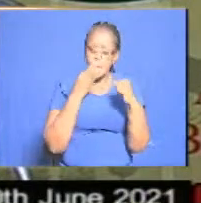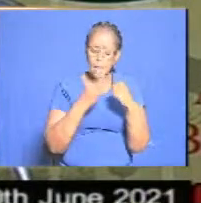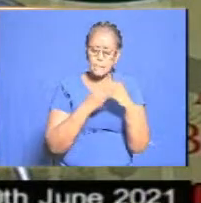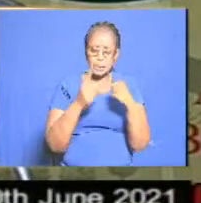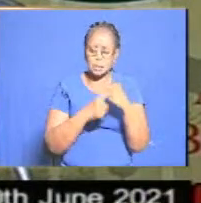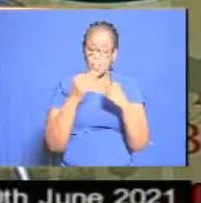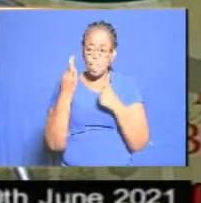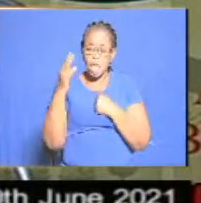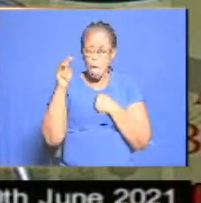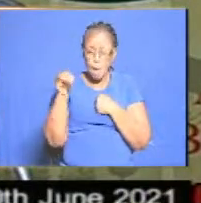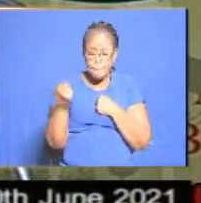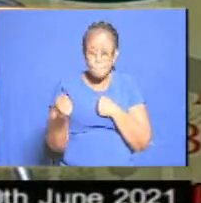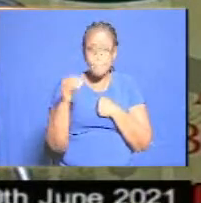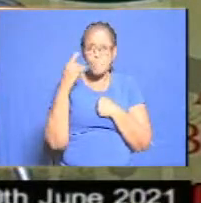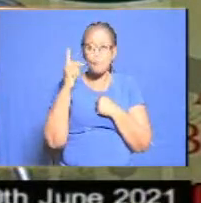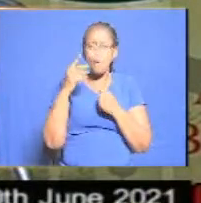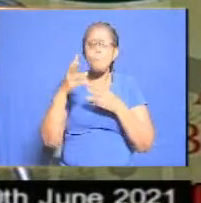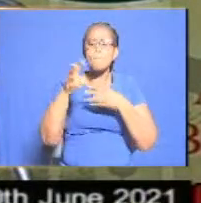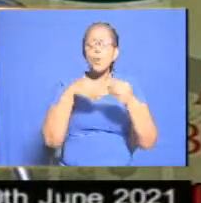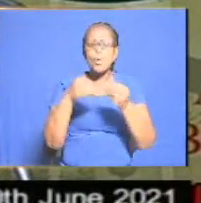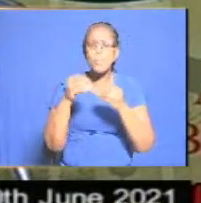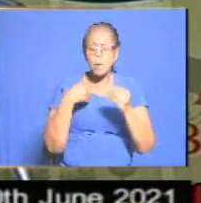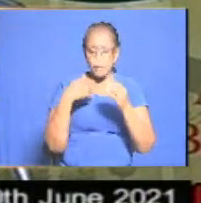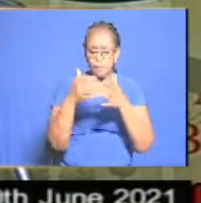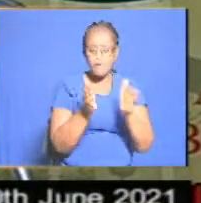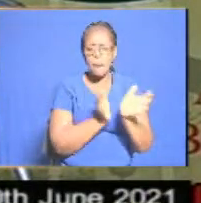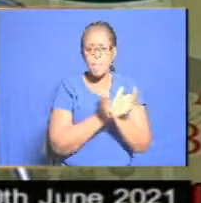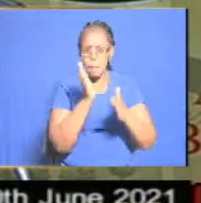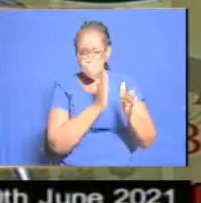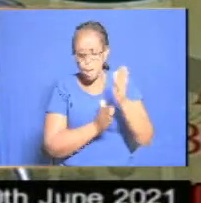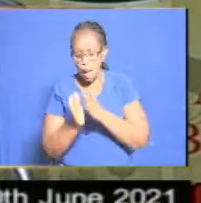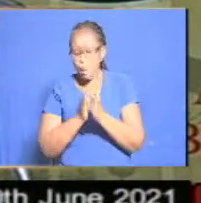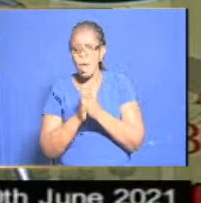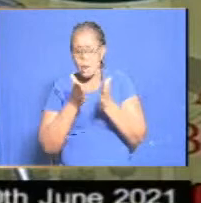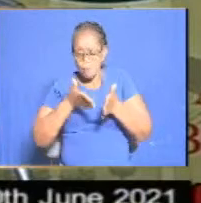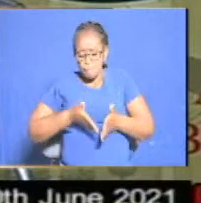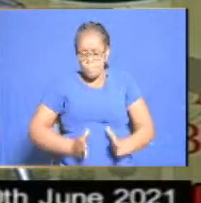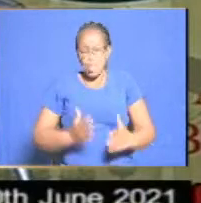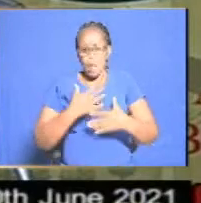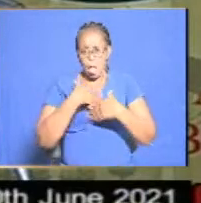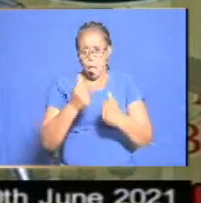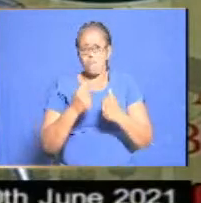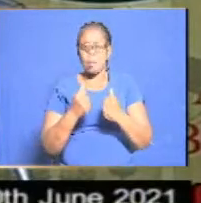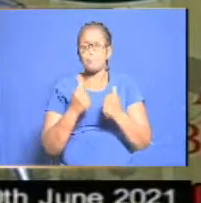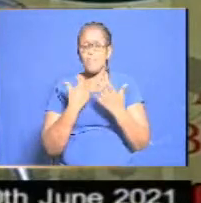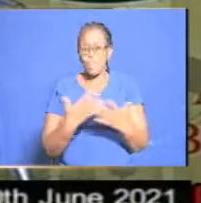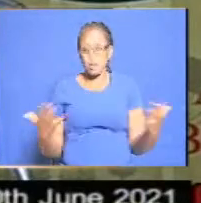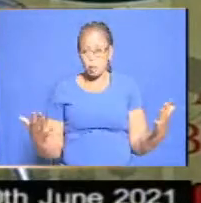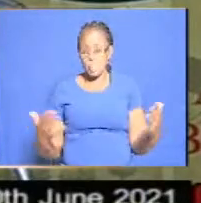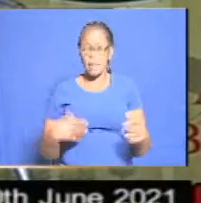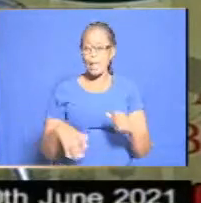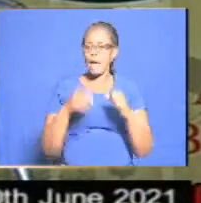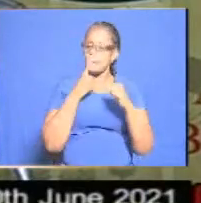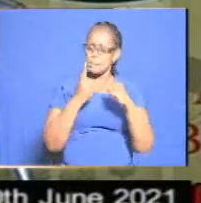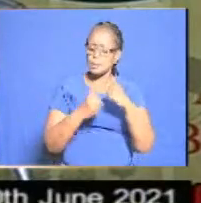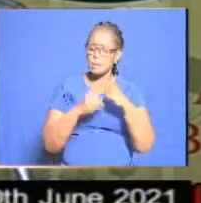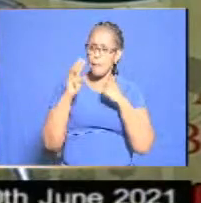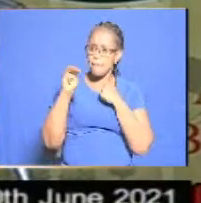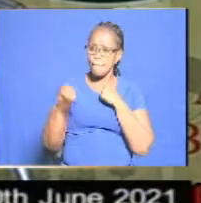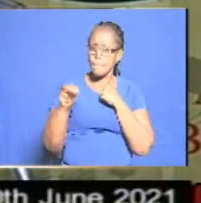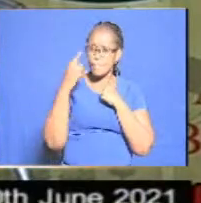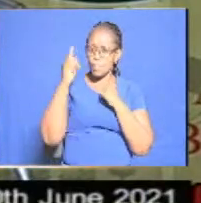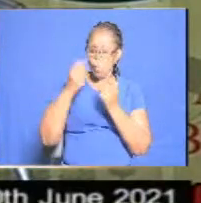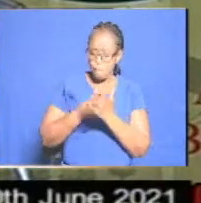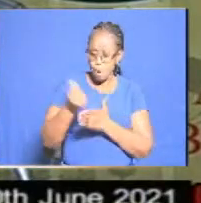₱863 million for procurement of family planning and reproductive health commodities, and ₱600 million for procurement